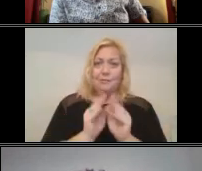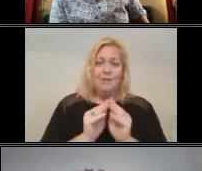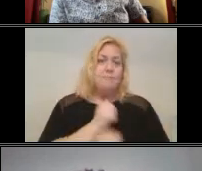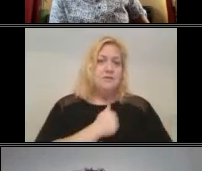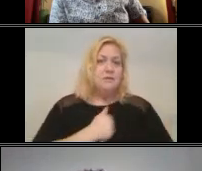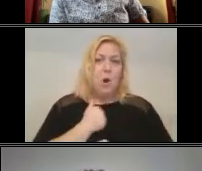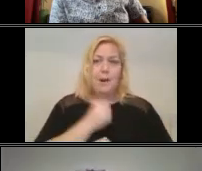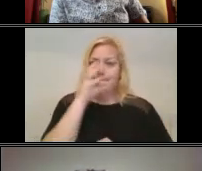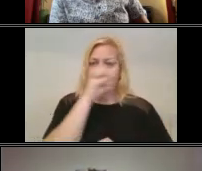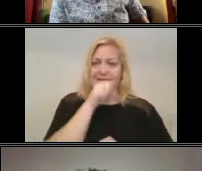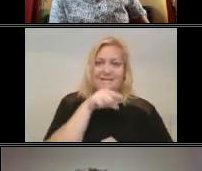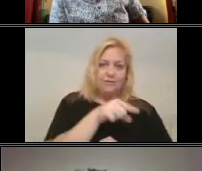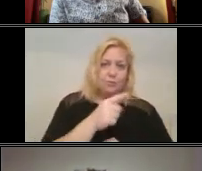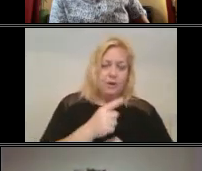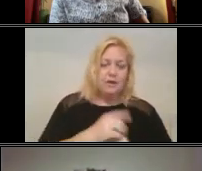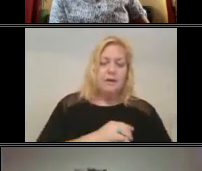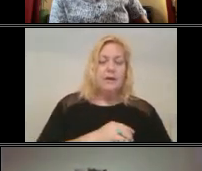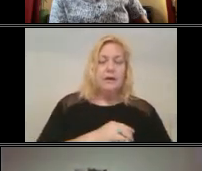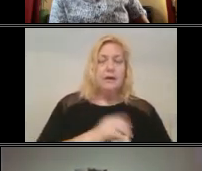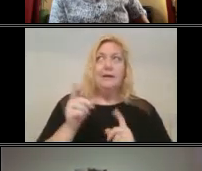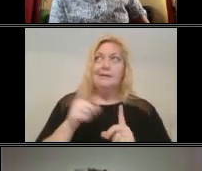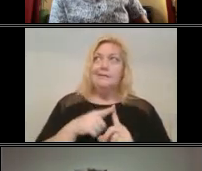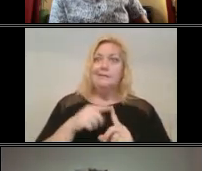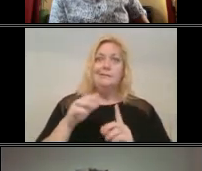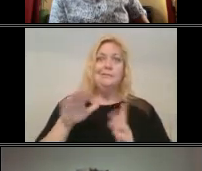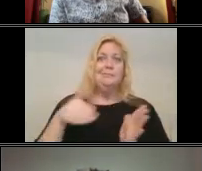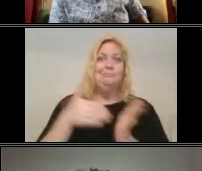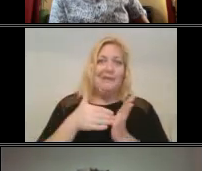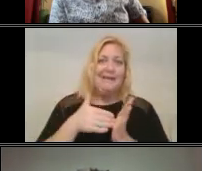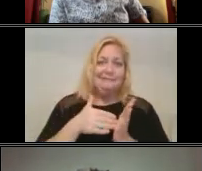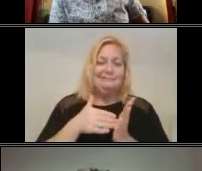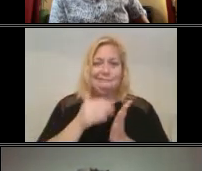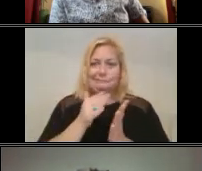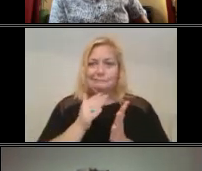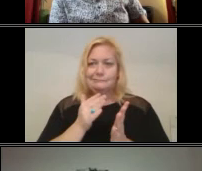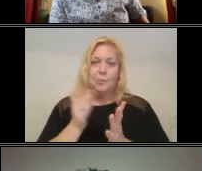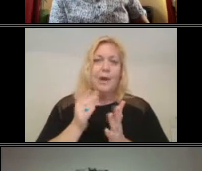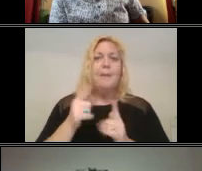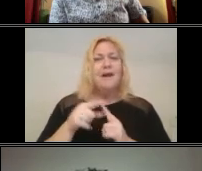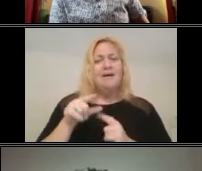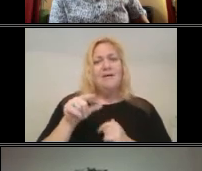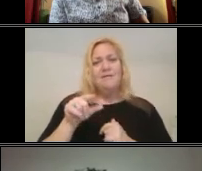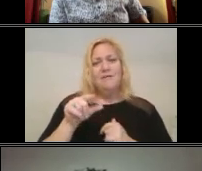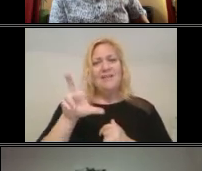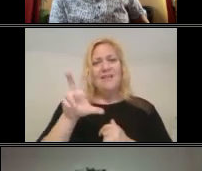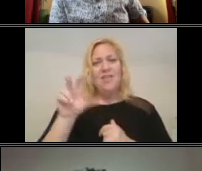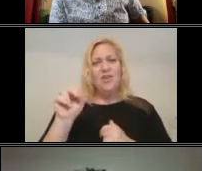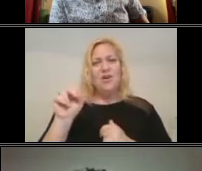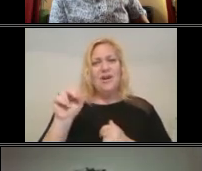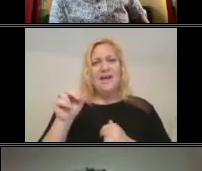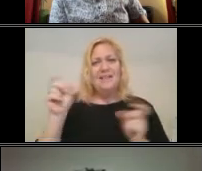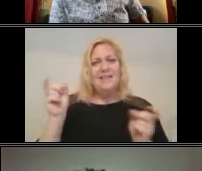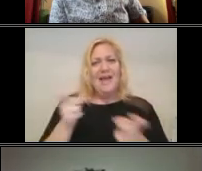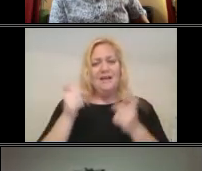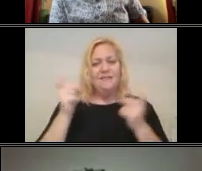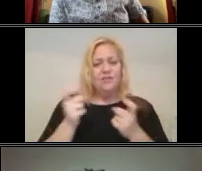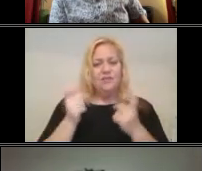missed this one until midway, but I was at the 30th anniversary of Mark Ridley